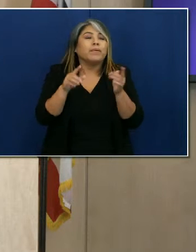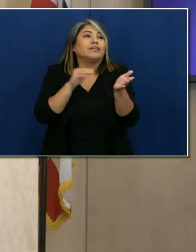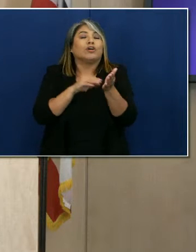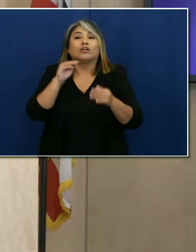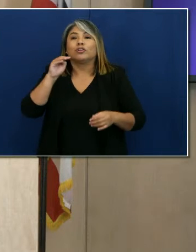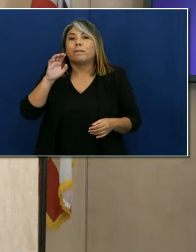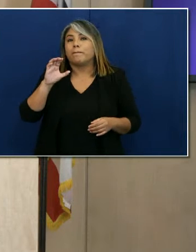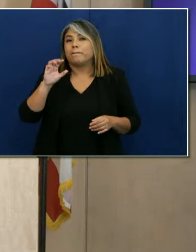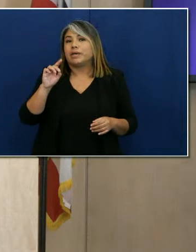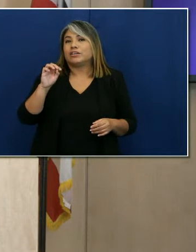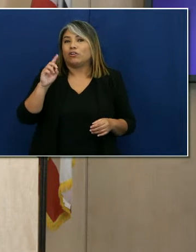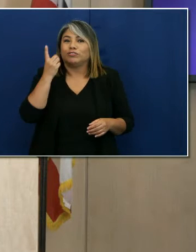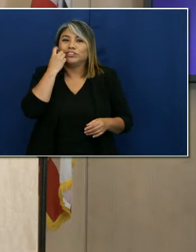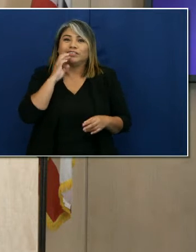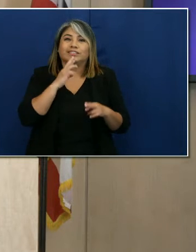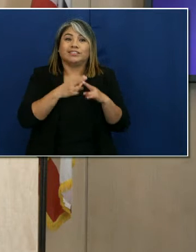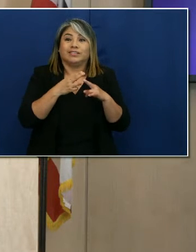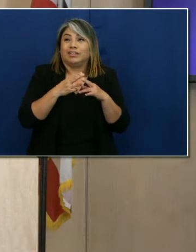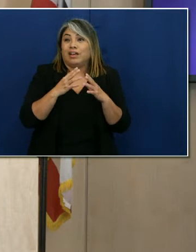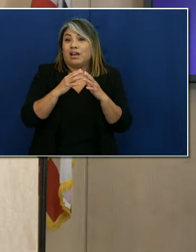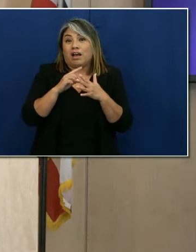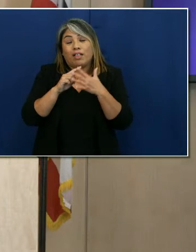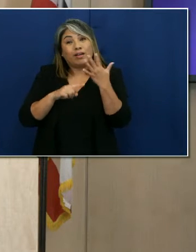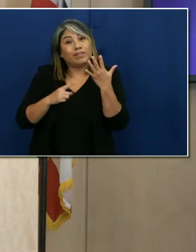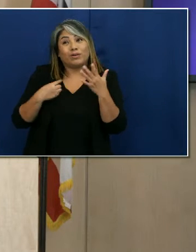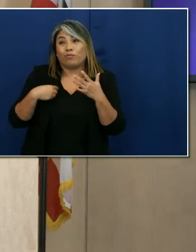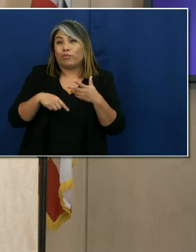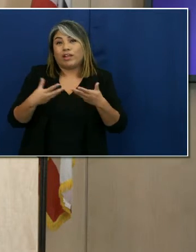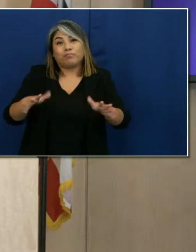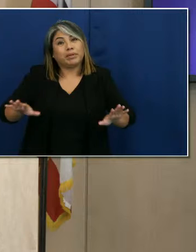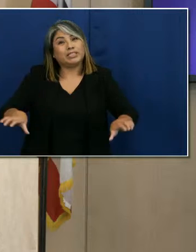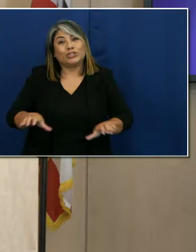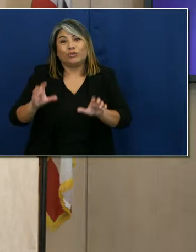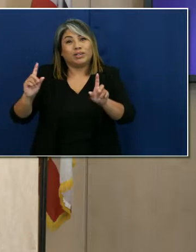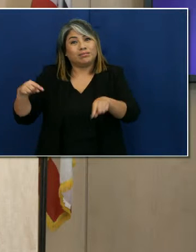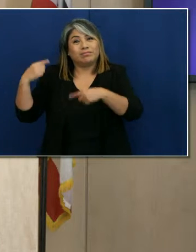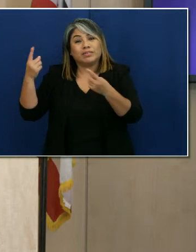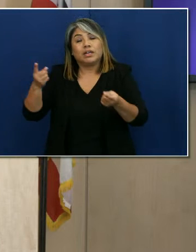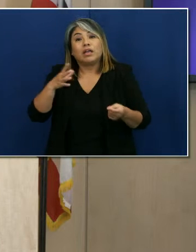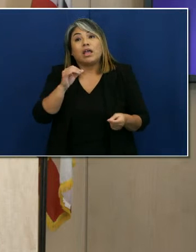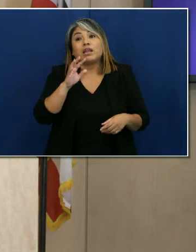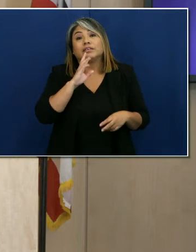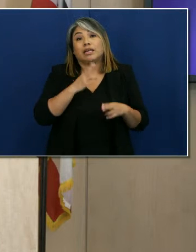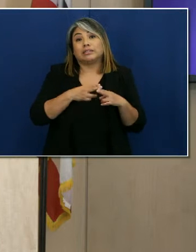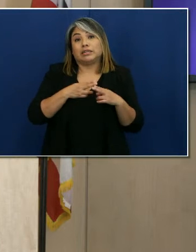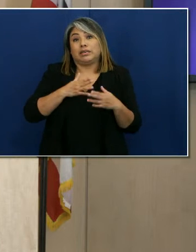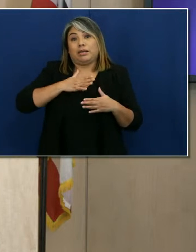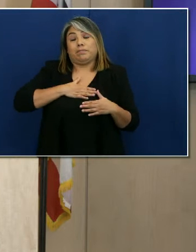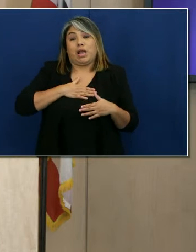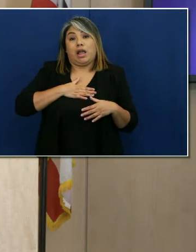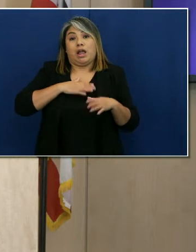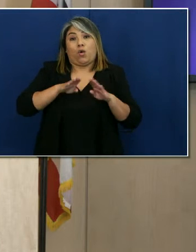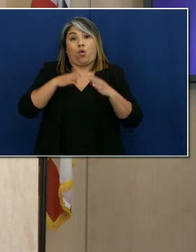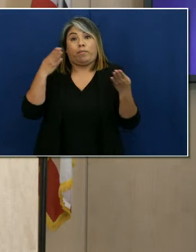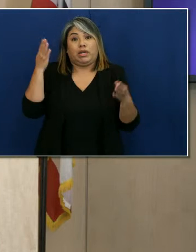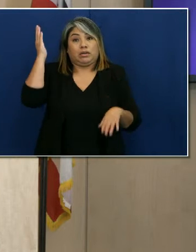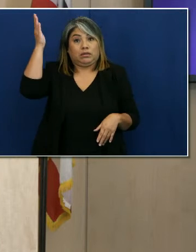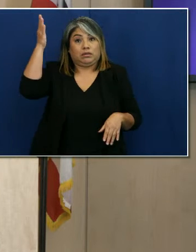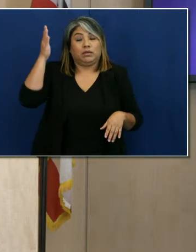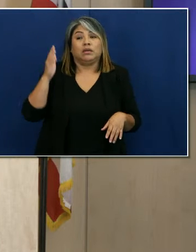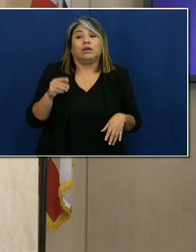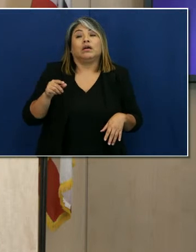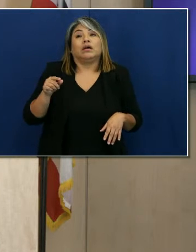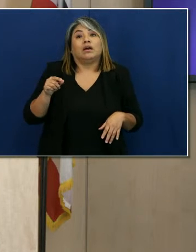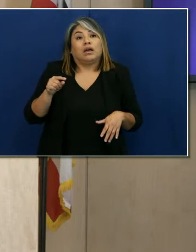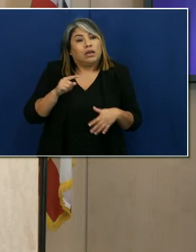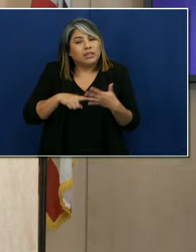McDonald stated, a lot of these things we have been doing, and as I stated in my opening comments,